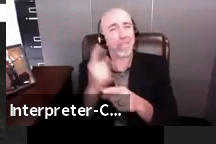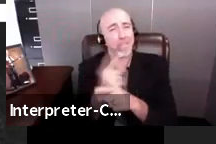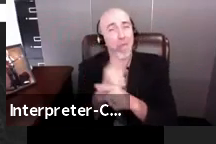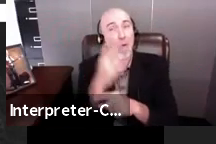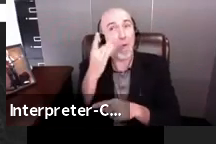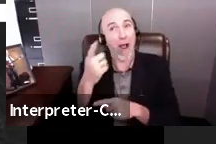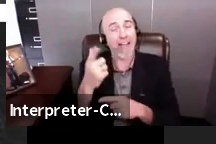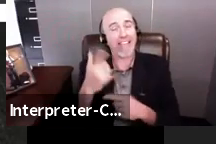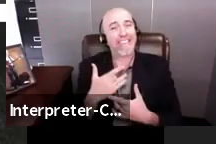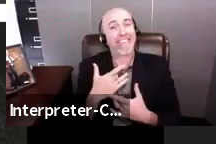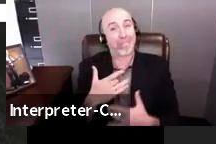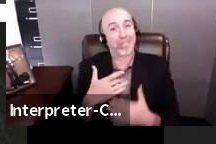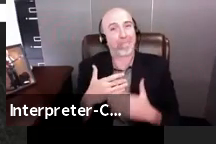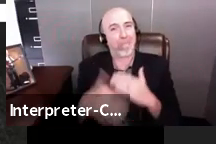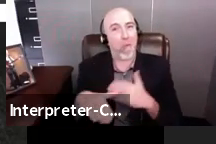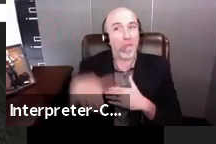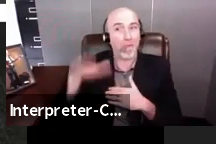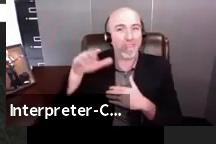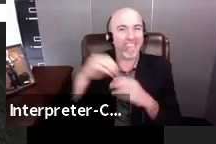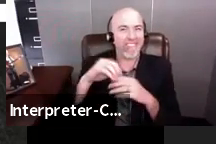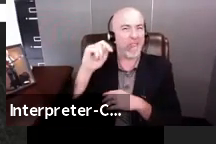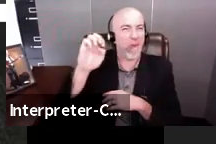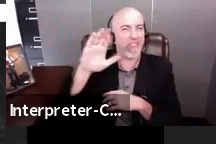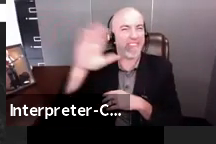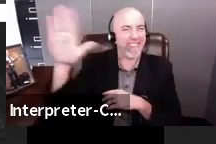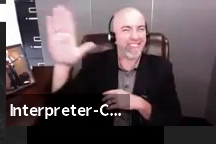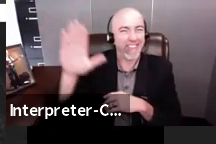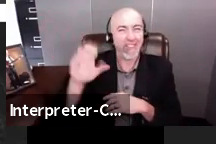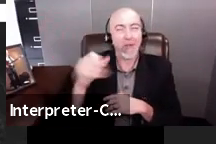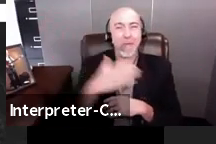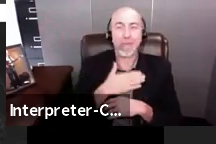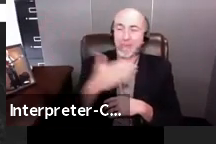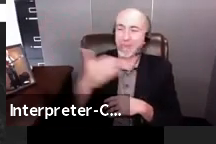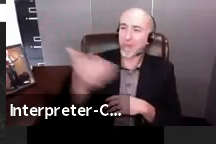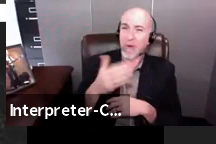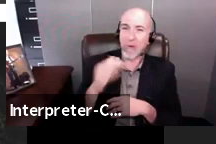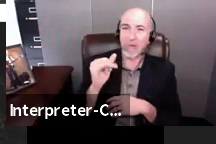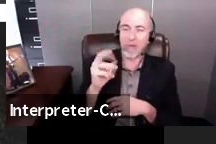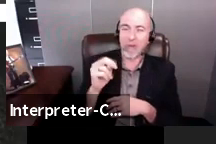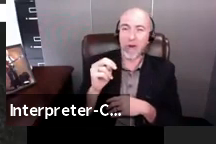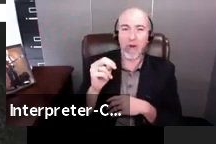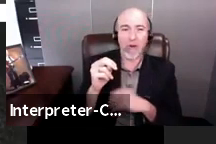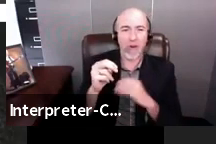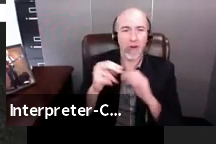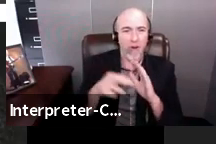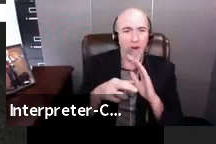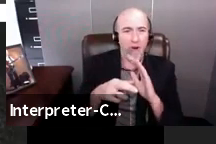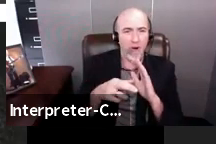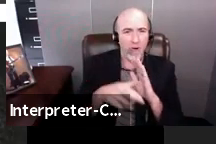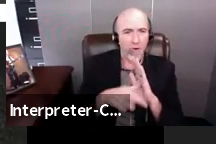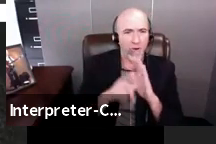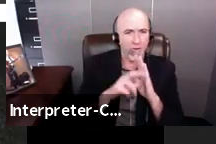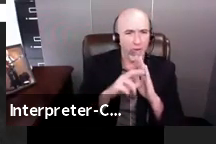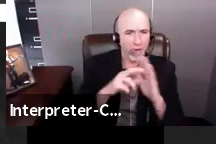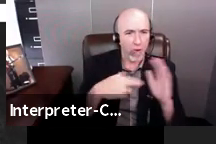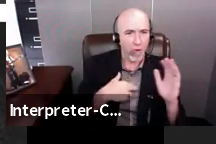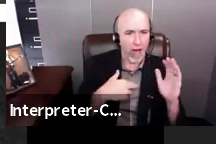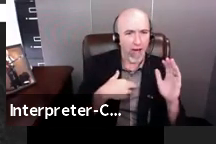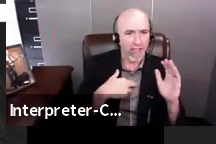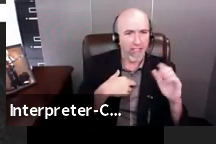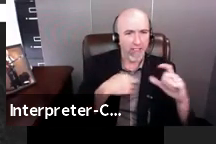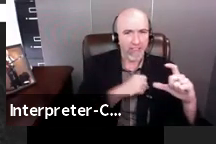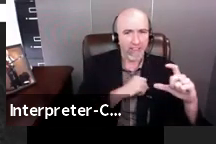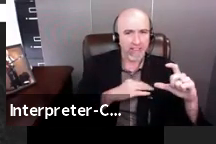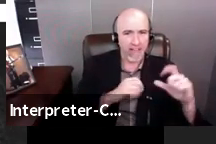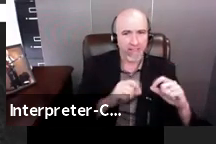from the Northeast. Please join me in welcoming Bob Kafka. Reviewing Randy Turner, GCPD staffs. Alert, the